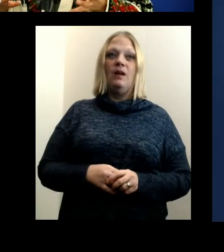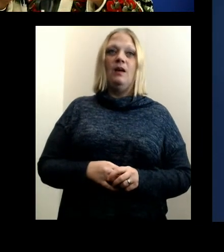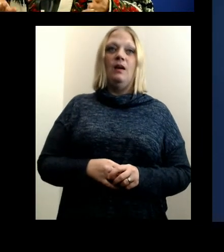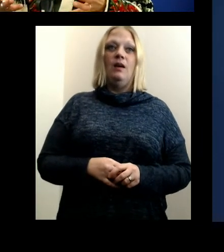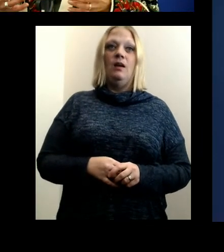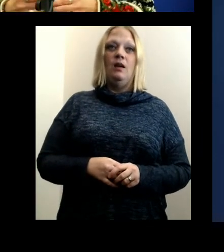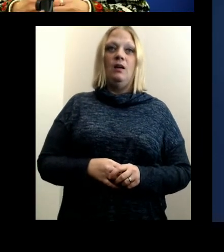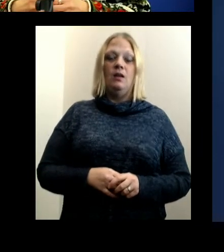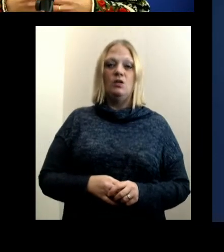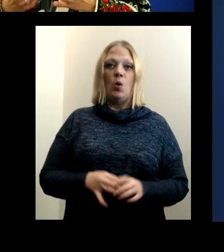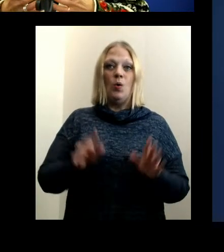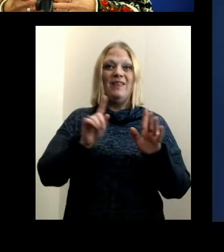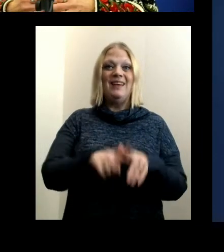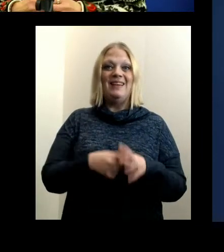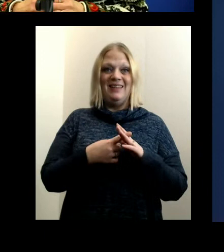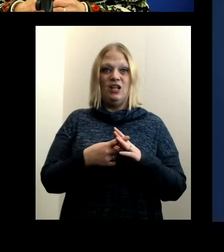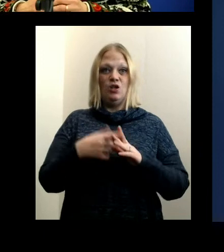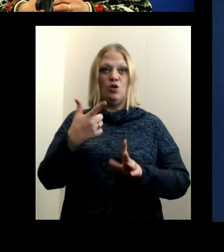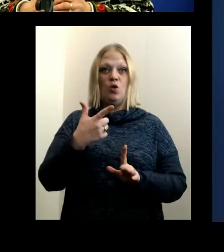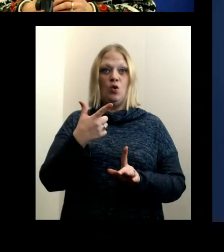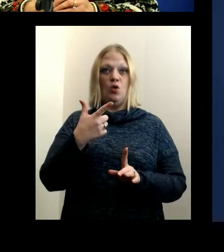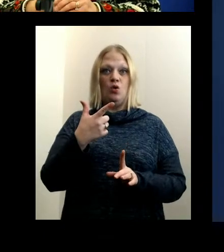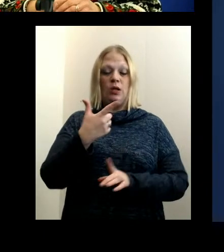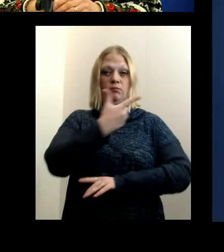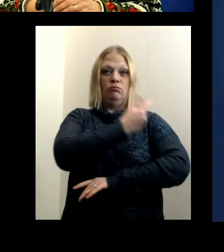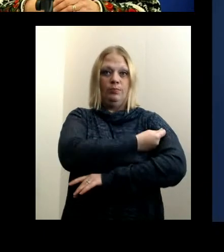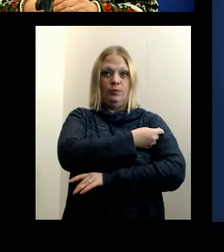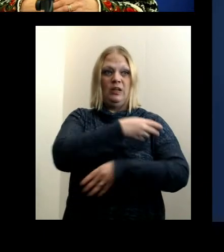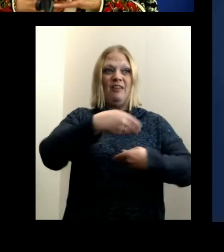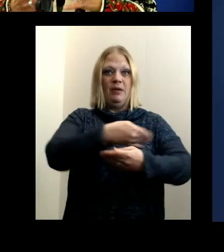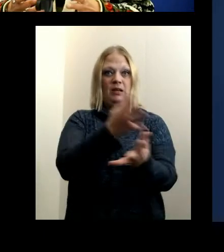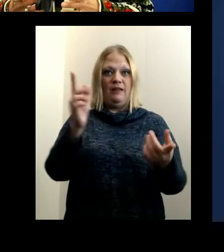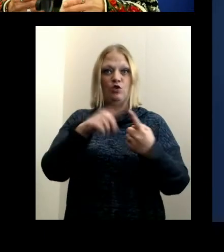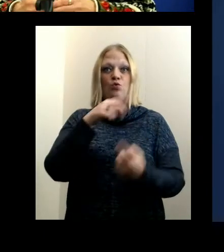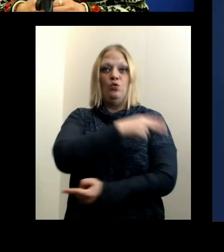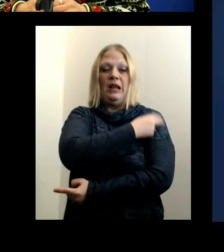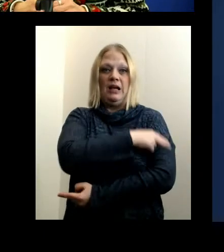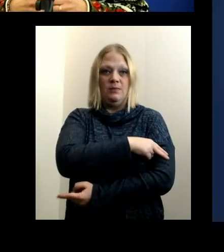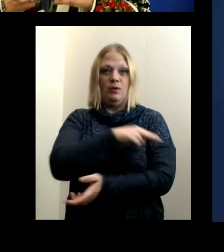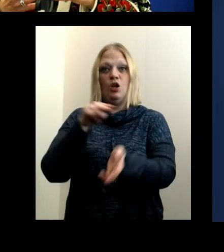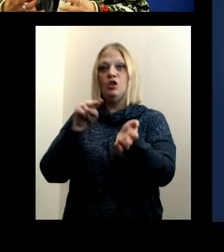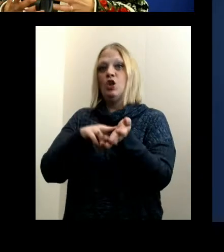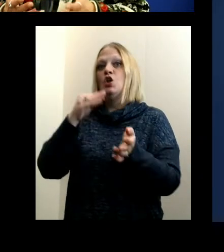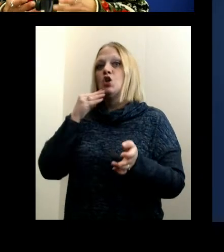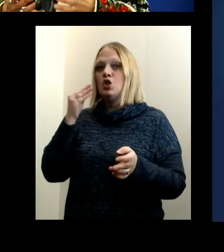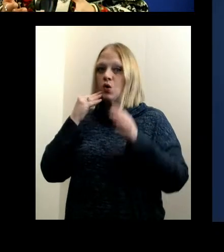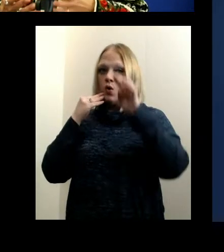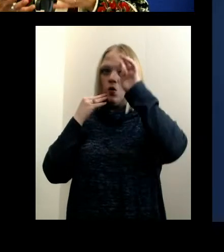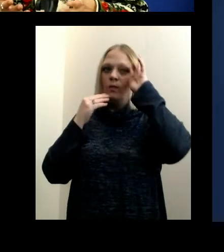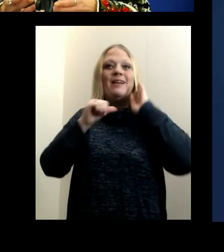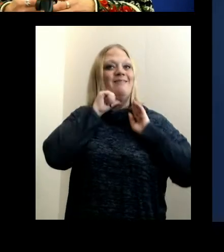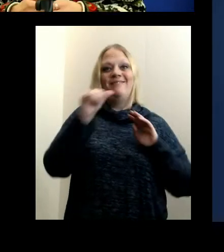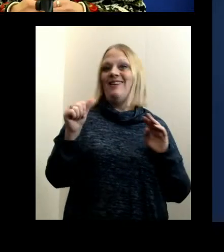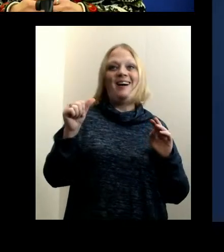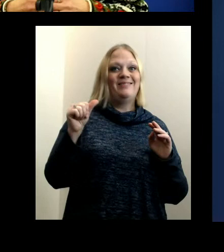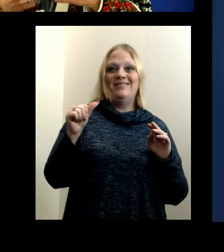The initial doses have gone out to the hospitals and the nursing homes, so not the health department, not the county health department. So